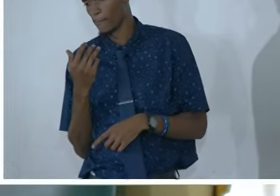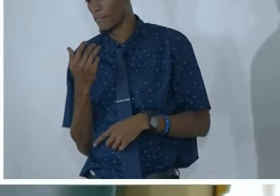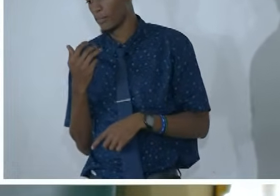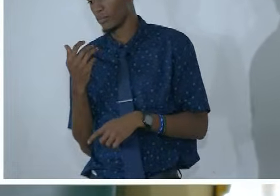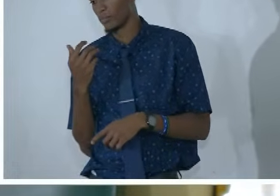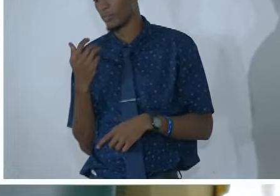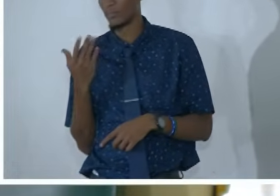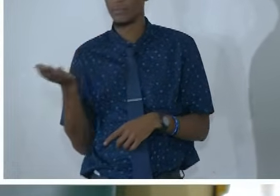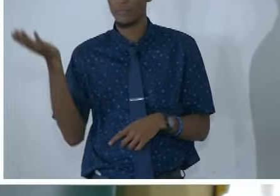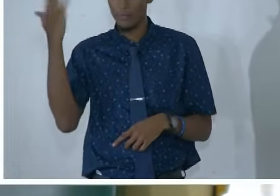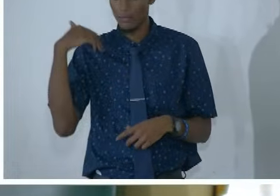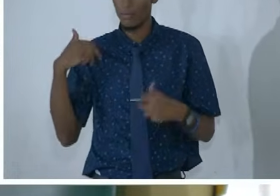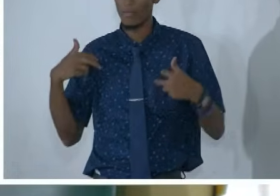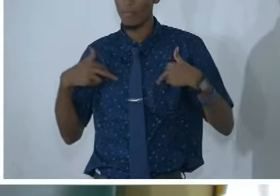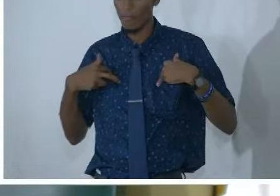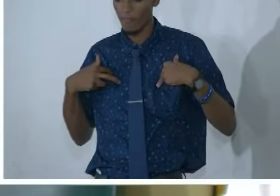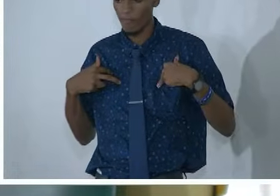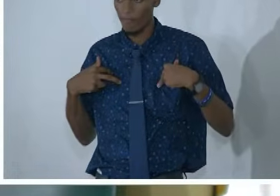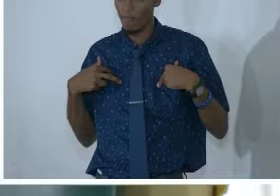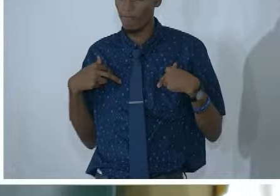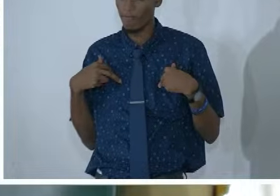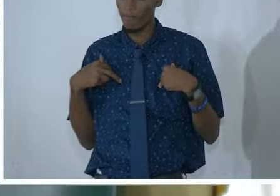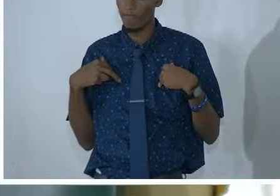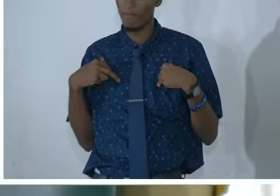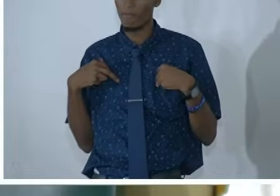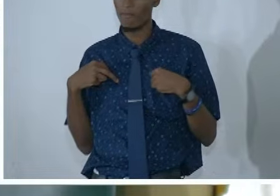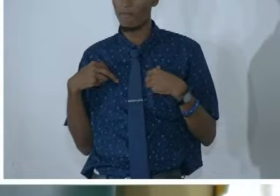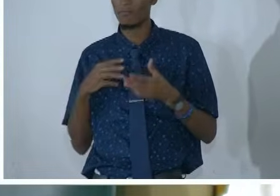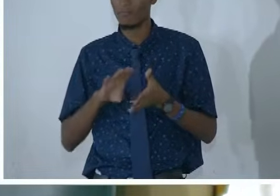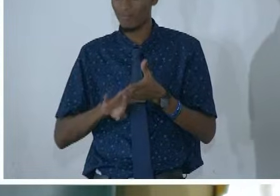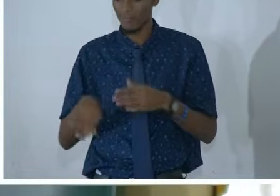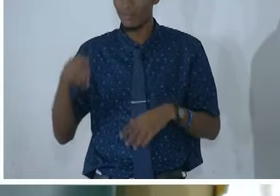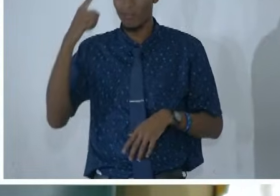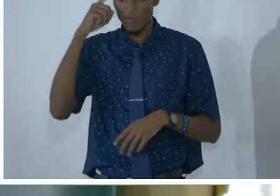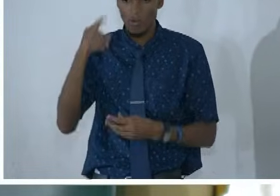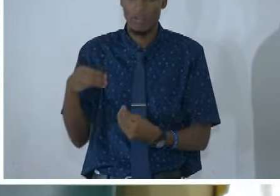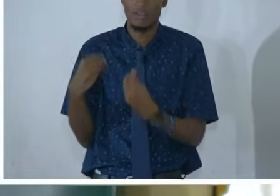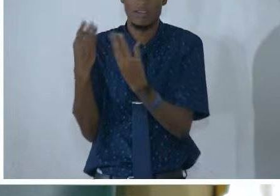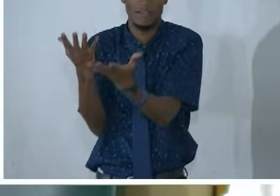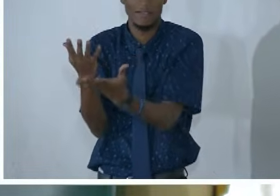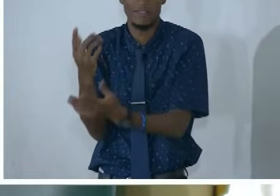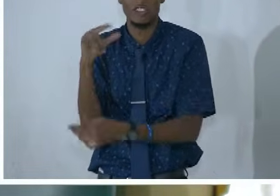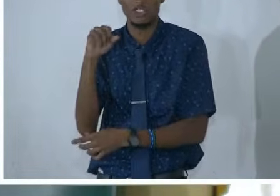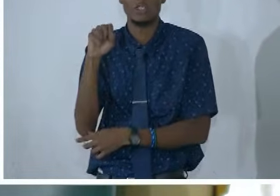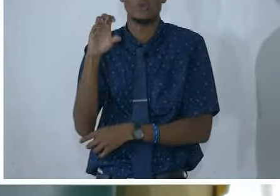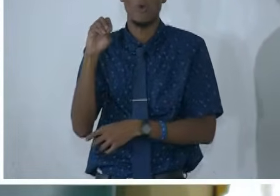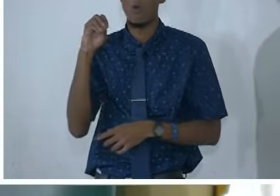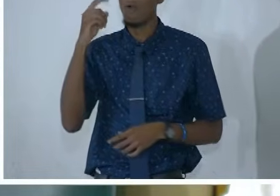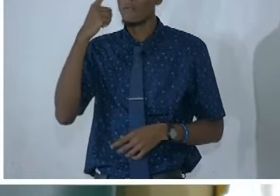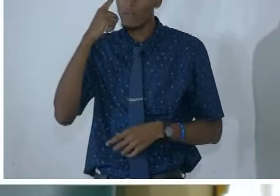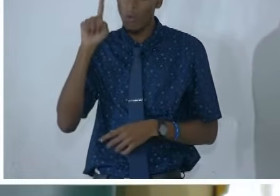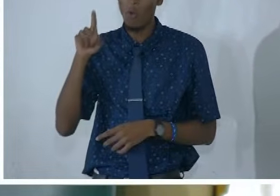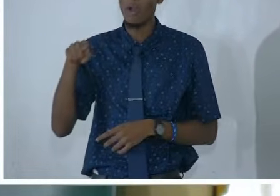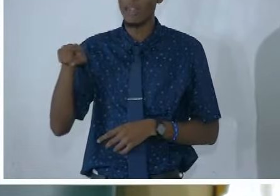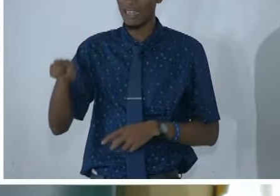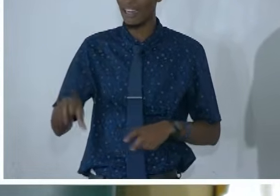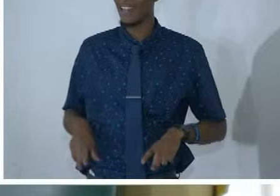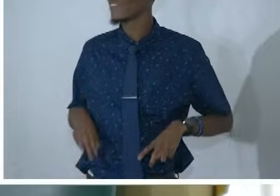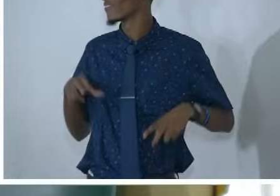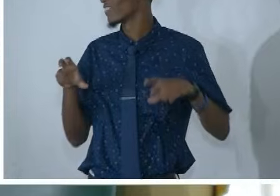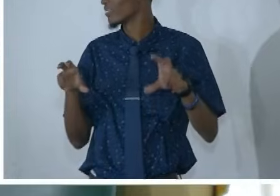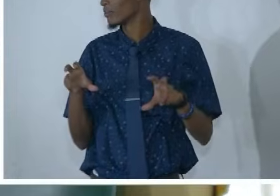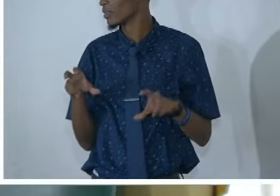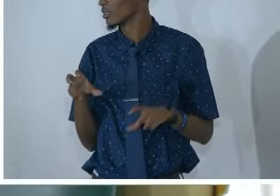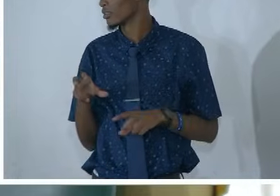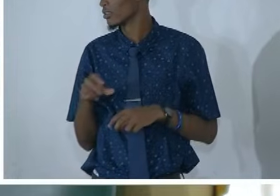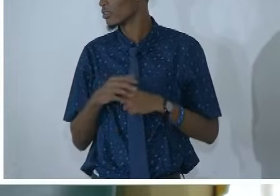there were concessions that were granted to JISTV upon the investment, right? A